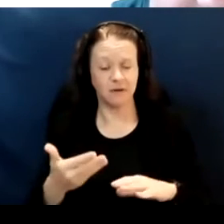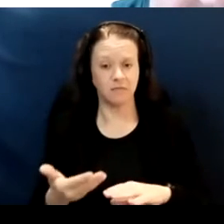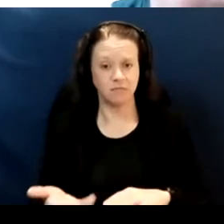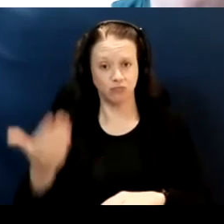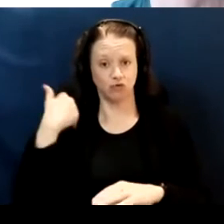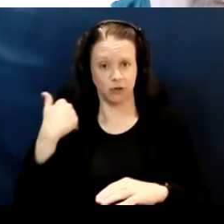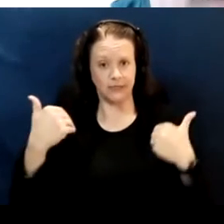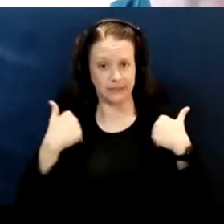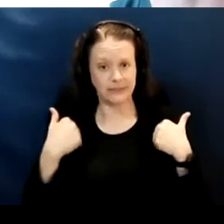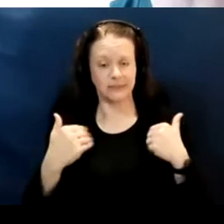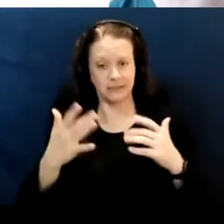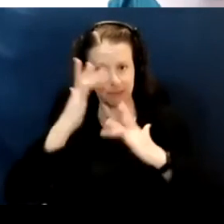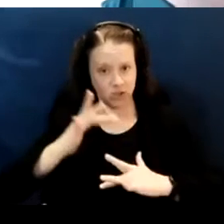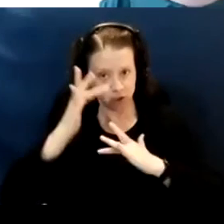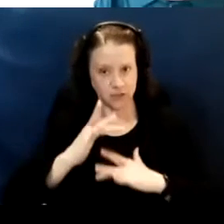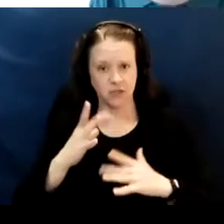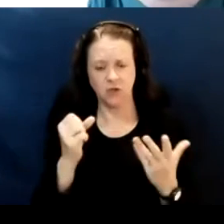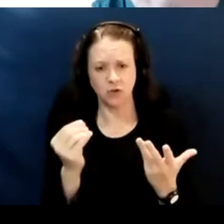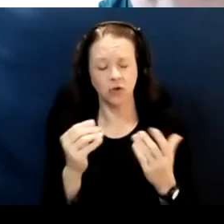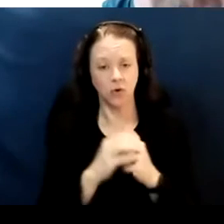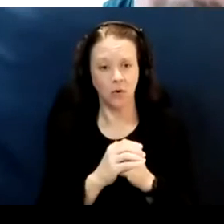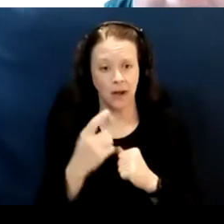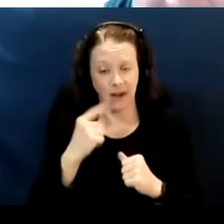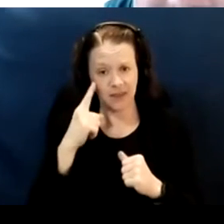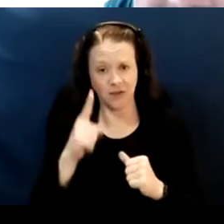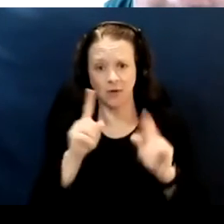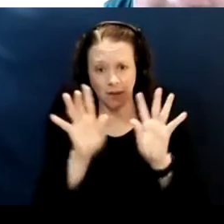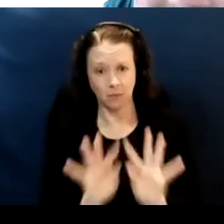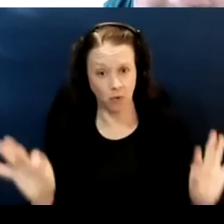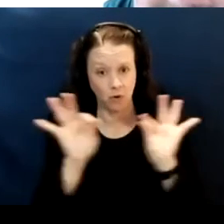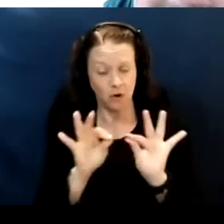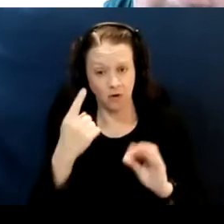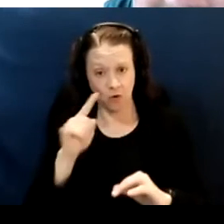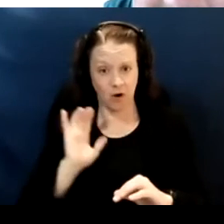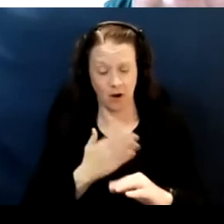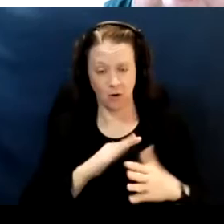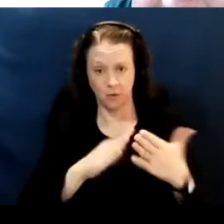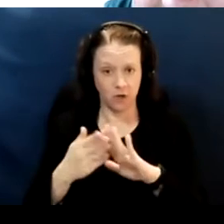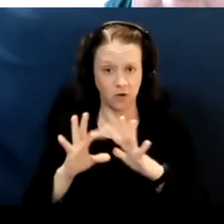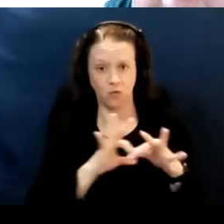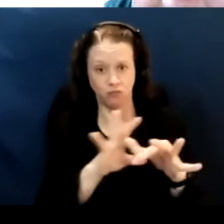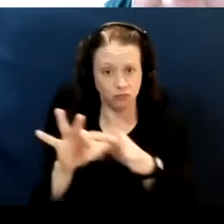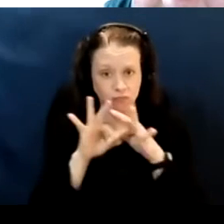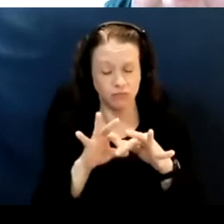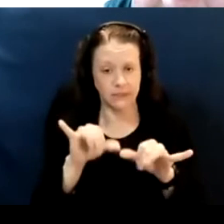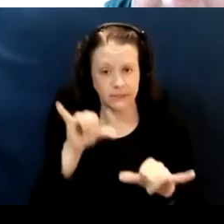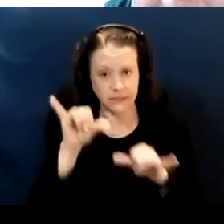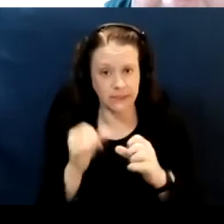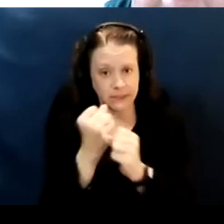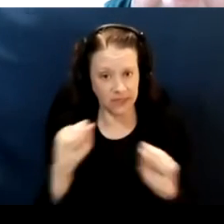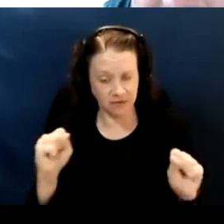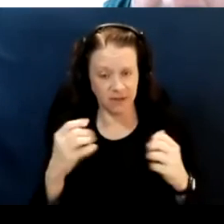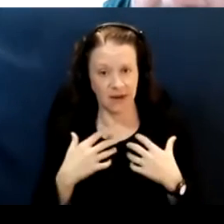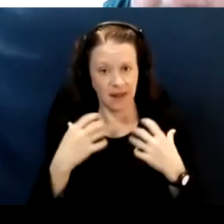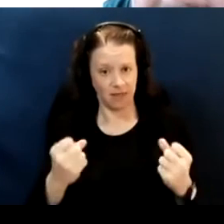conditions, so I think it's really important for our community to get it and stay safe and as healthy as we can be.